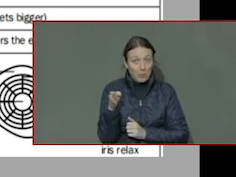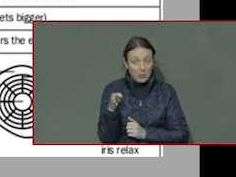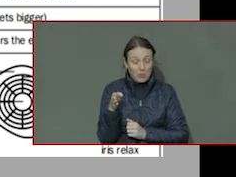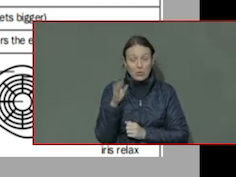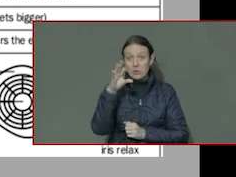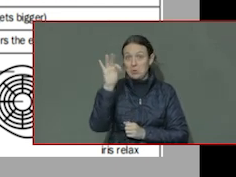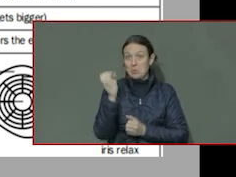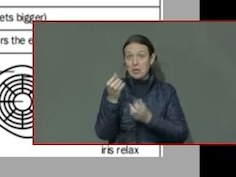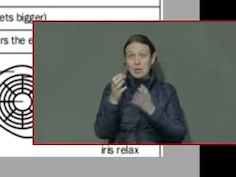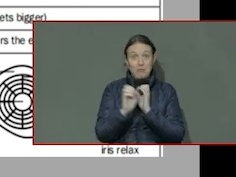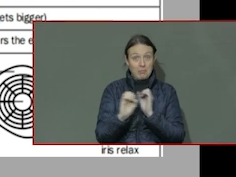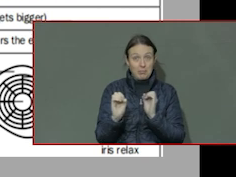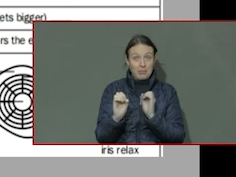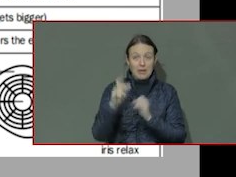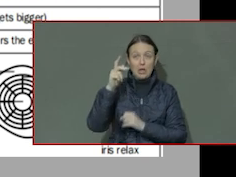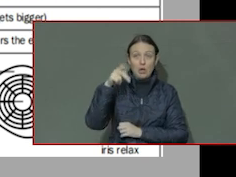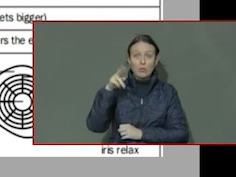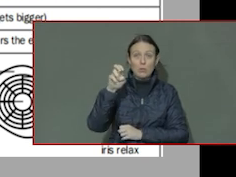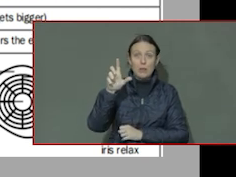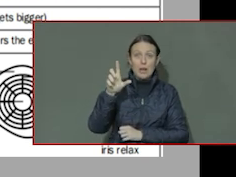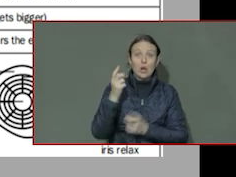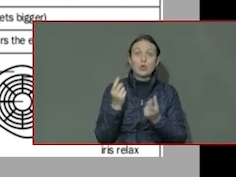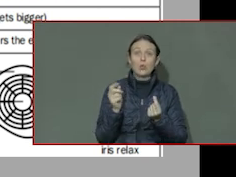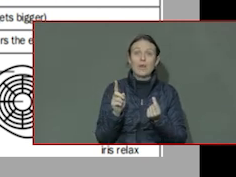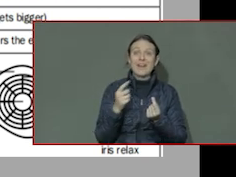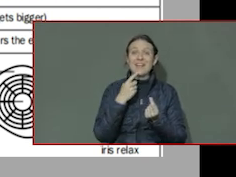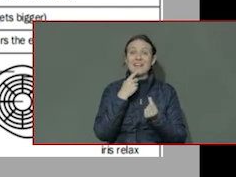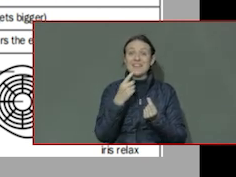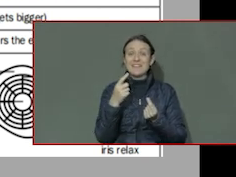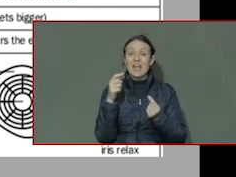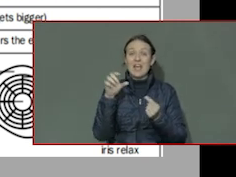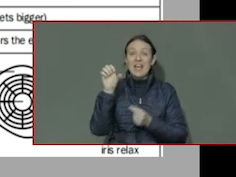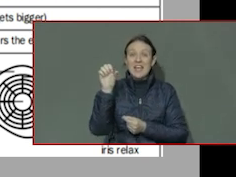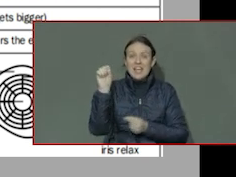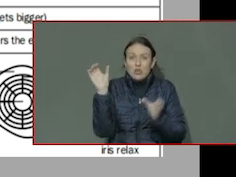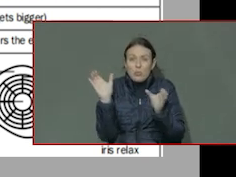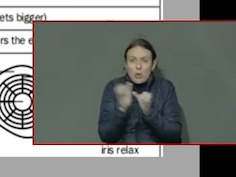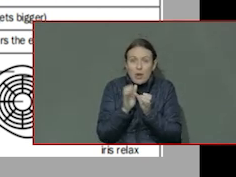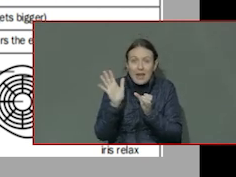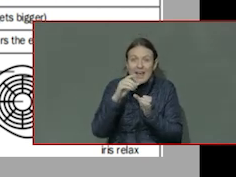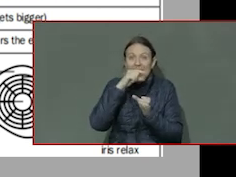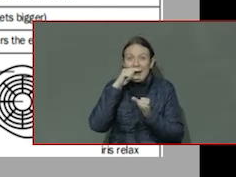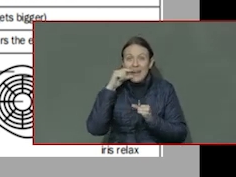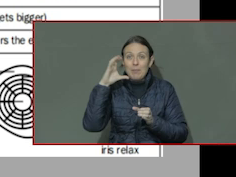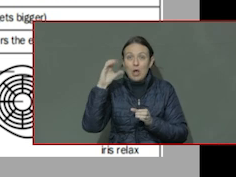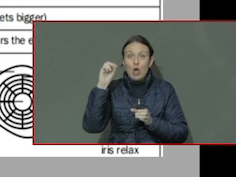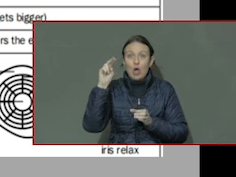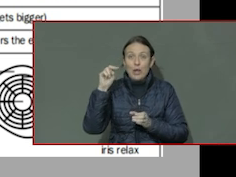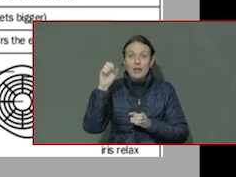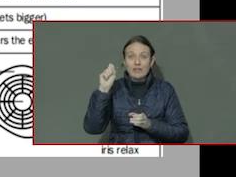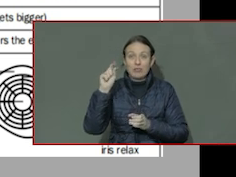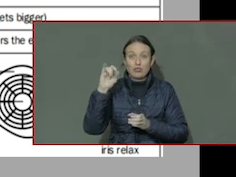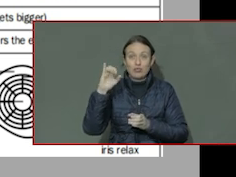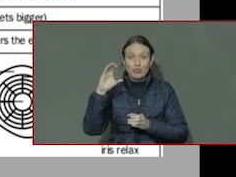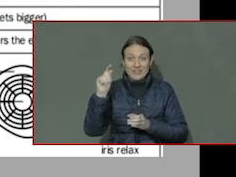So what will the pupil do? Please do not say it will get smaller. It will constrict, and less